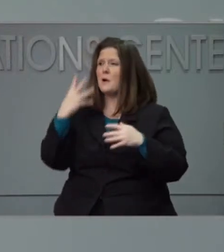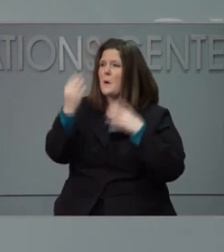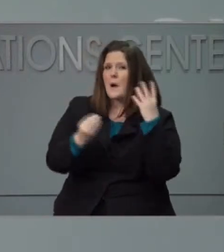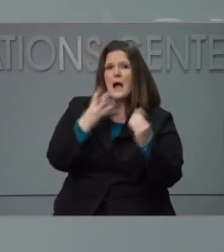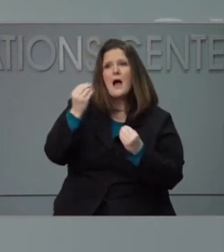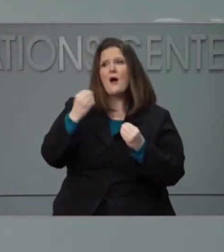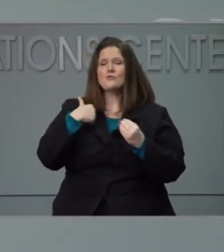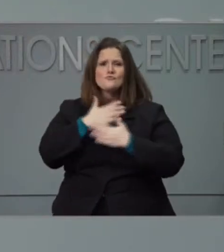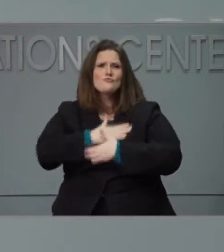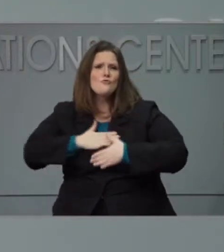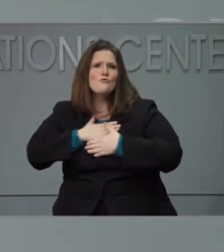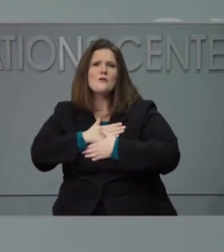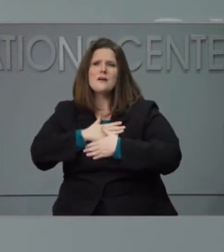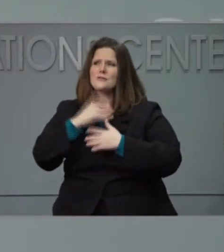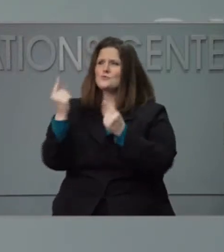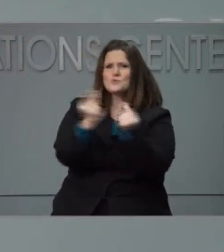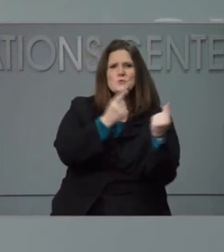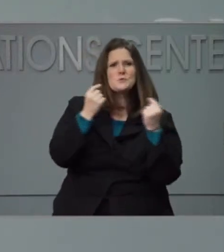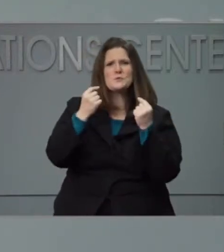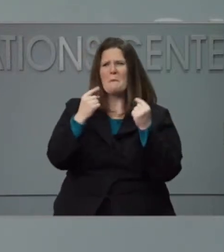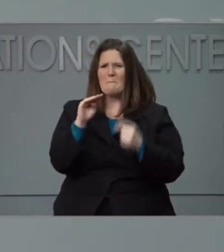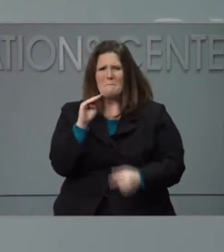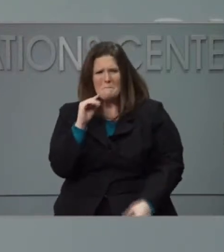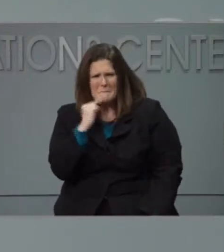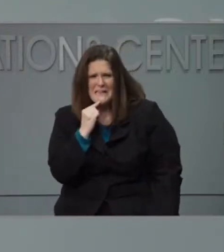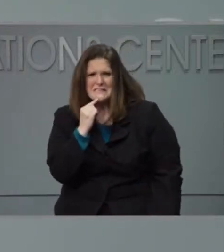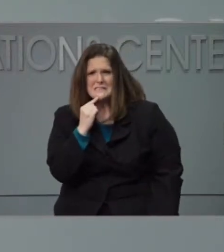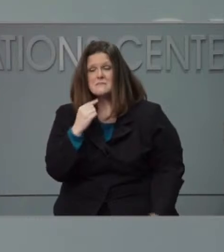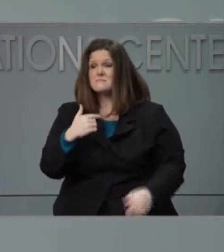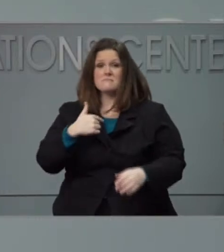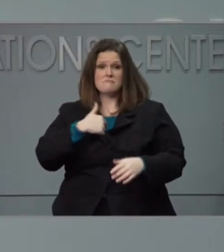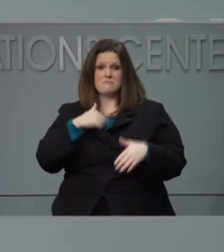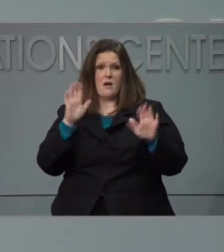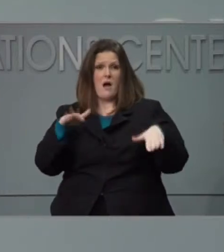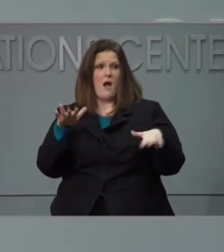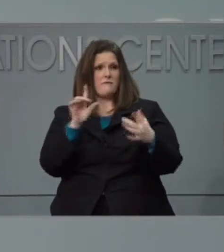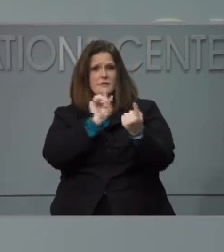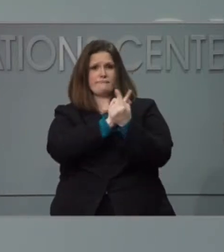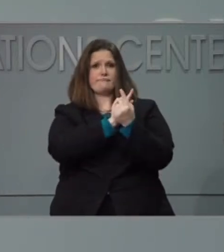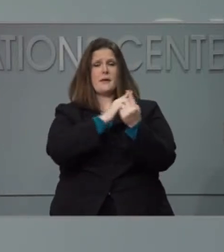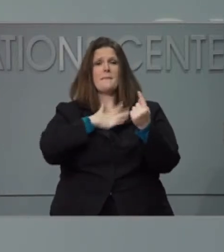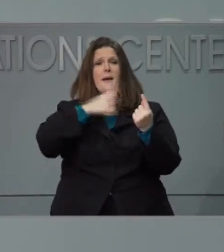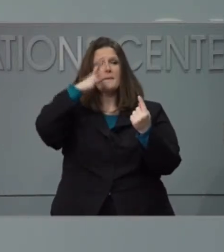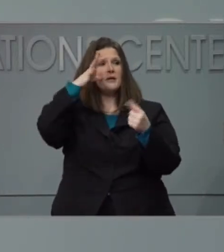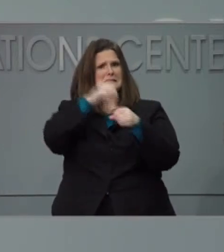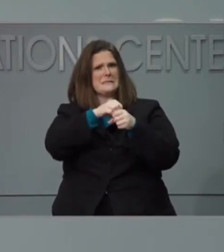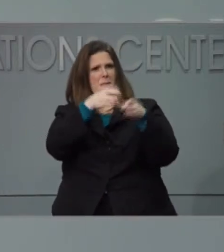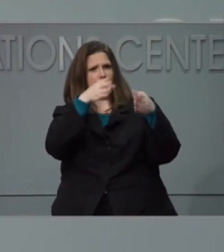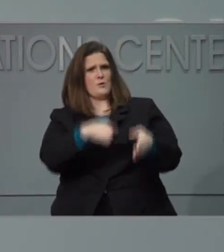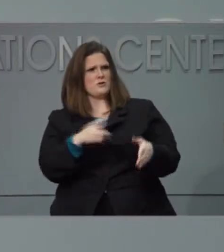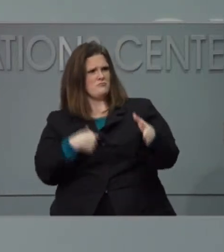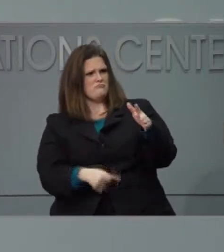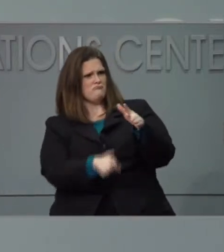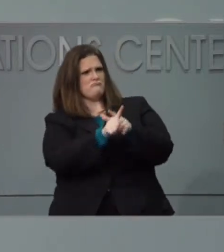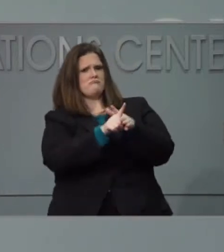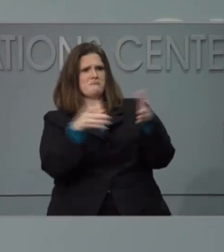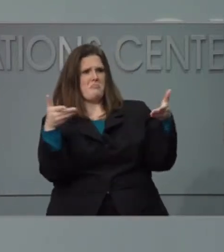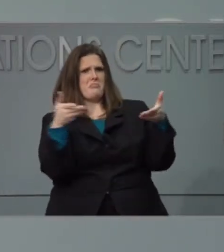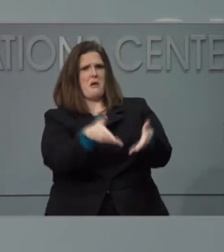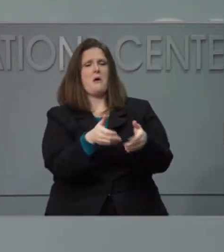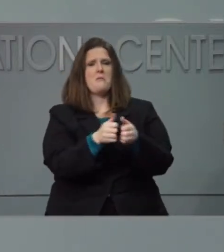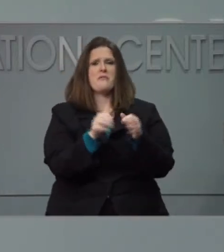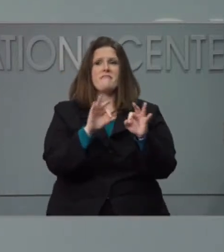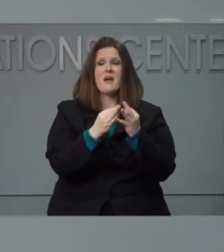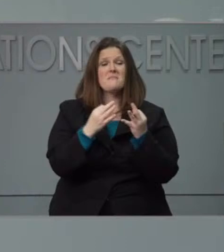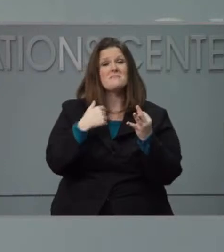provide comfort. I haven't seen my parents in person, and I miss seeing them play with my girls. And I'm